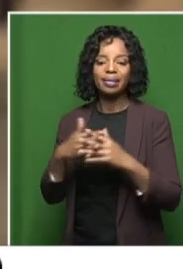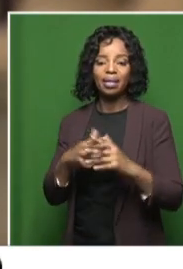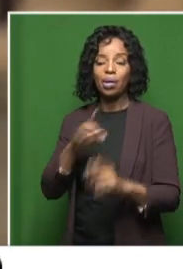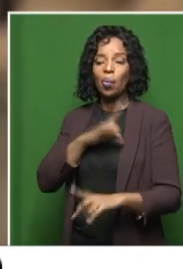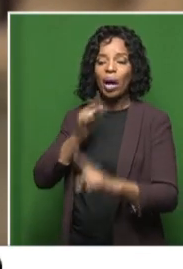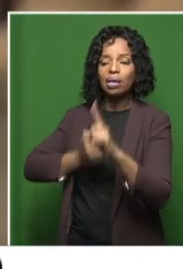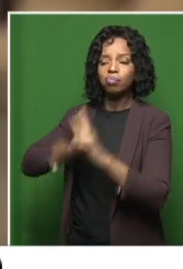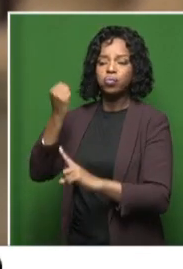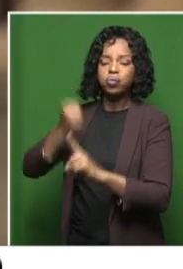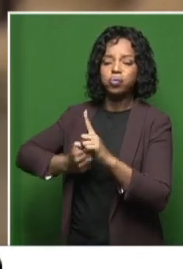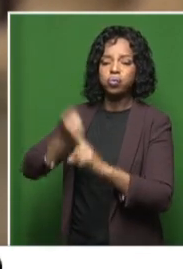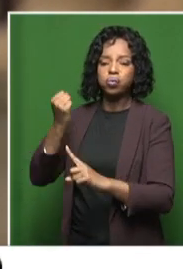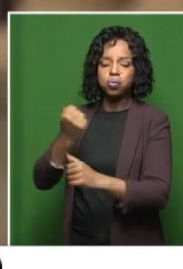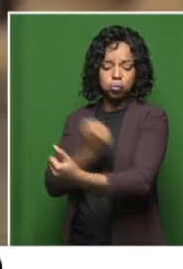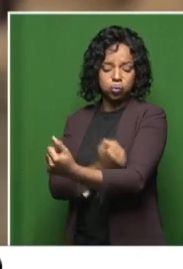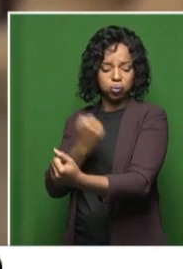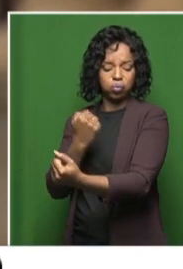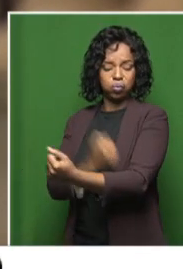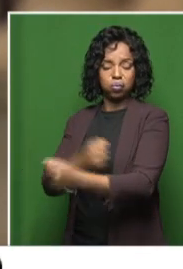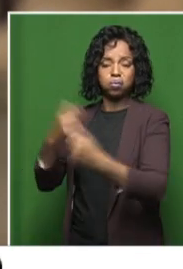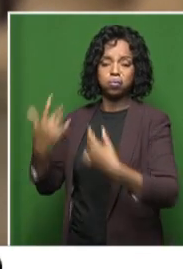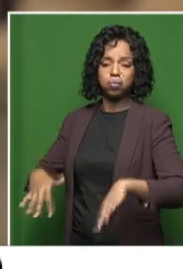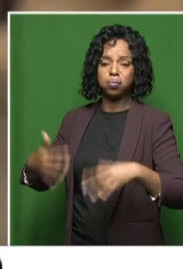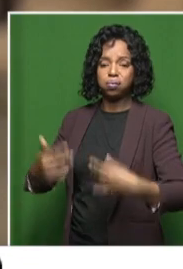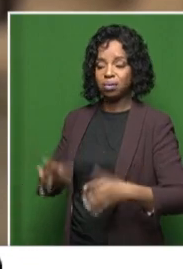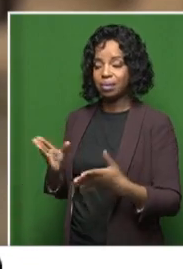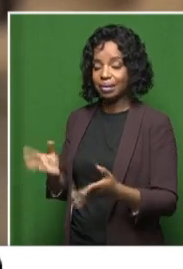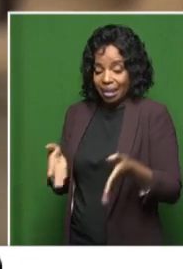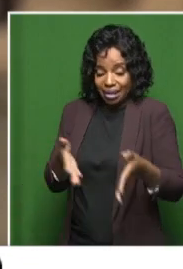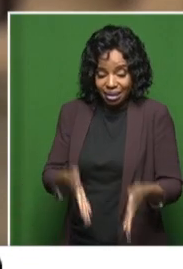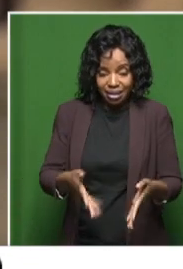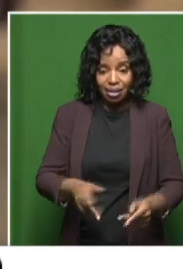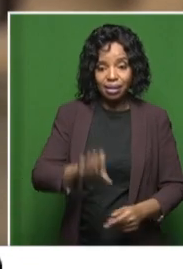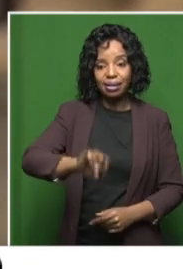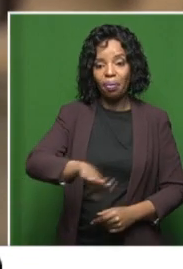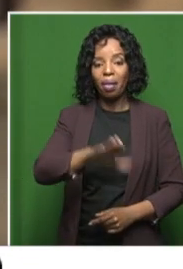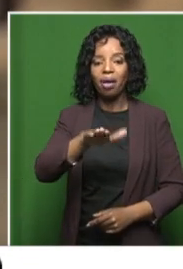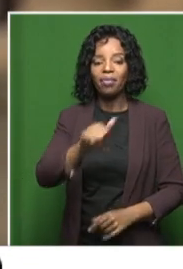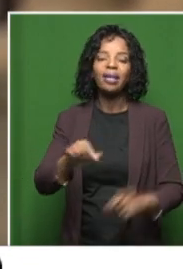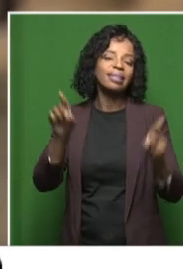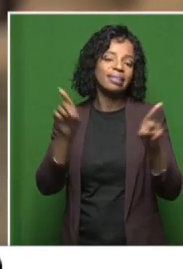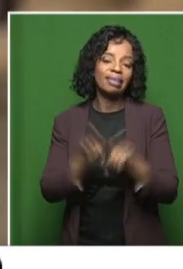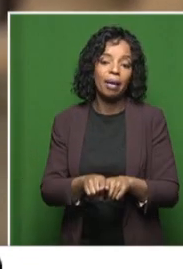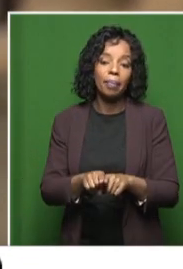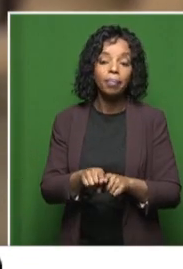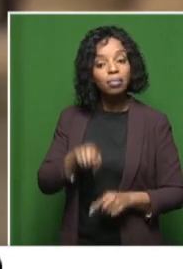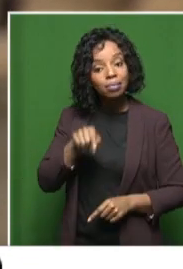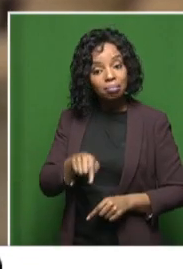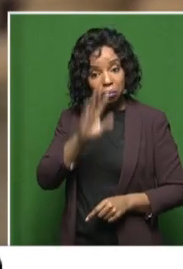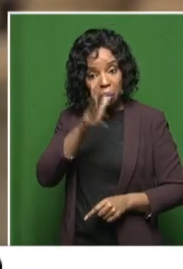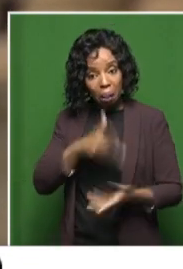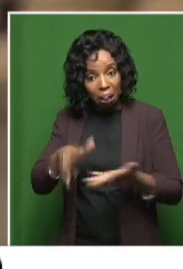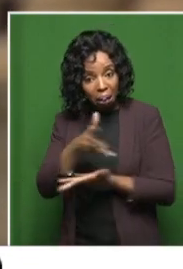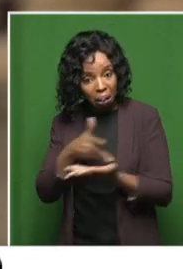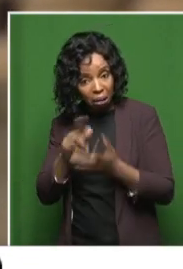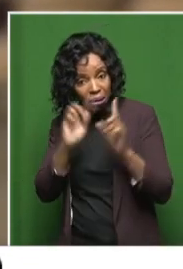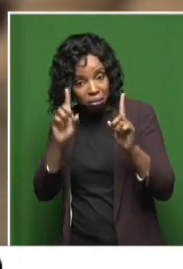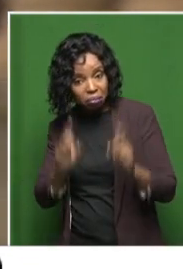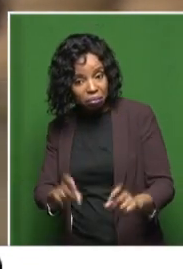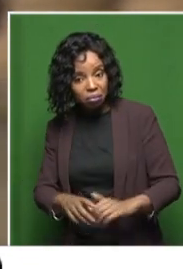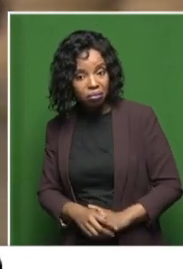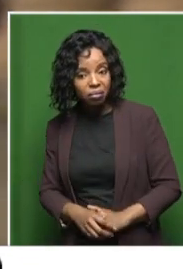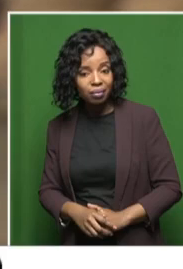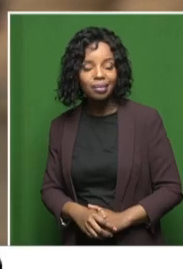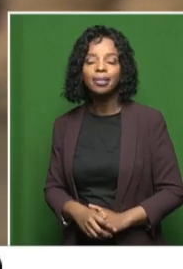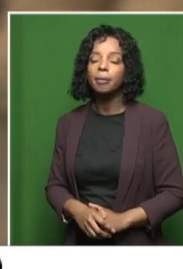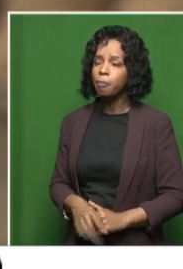drug abuse. It is a challenge also here in South Africa. Is it one of the areas that you'll be looking at working around? Absolutely, we have to